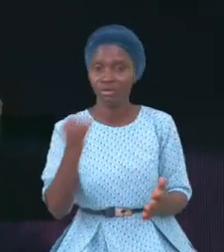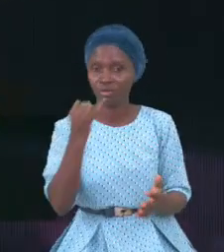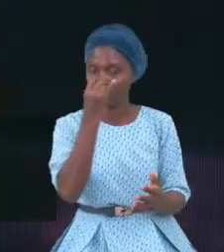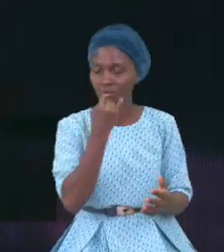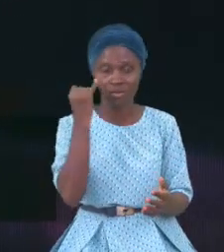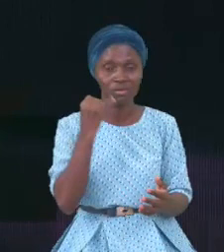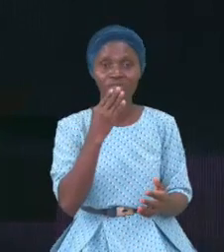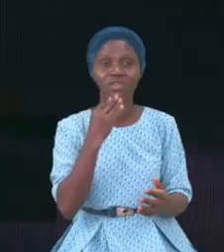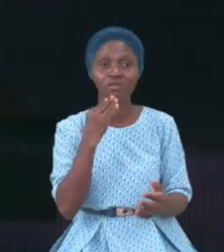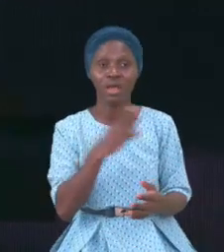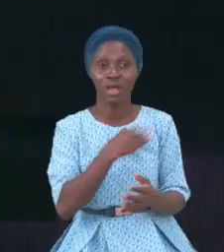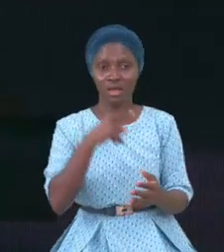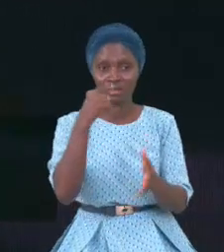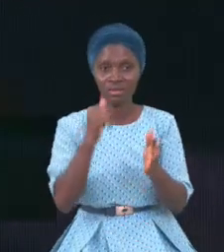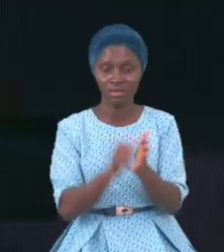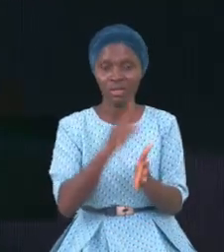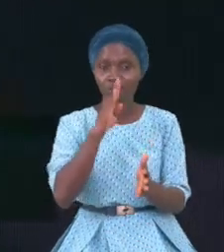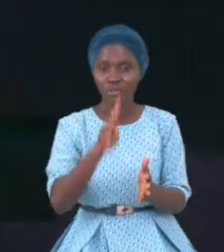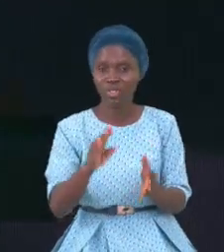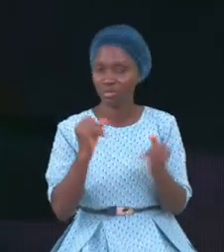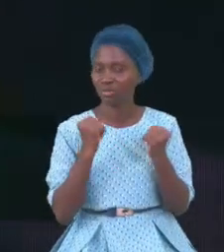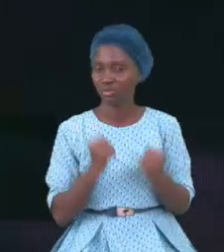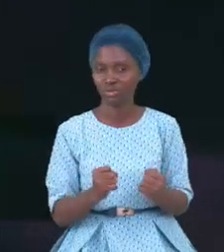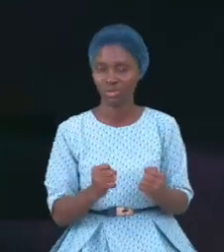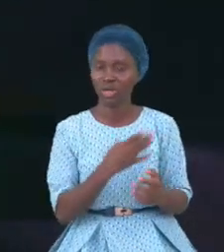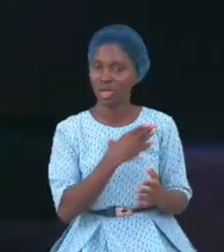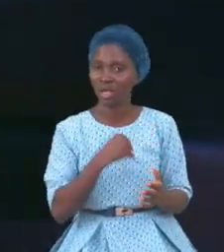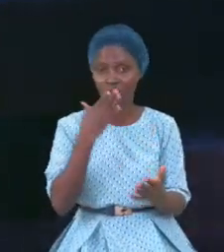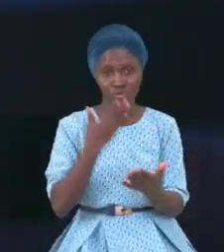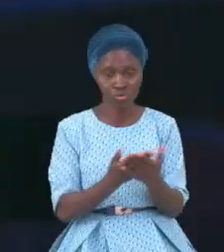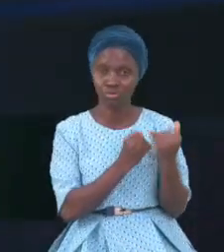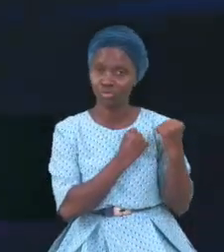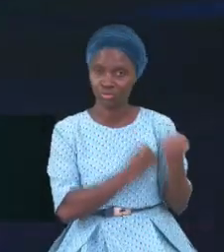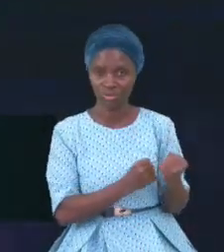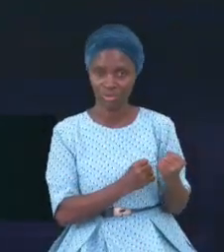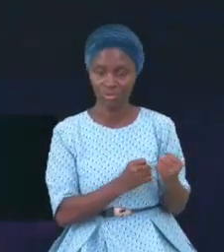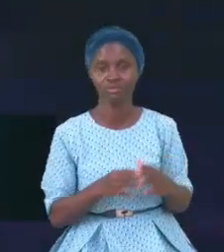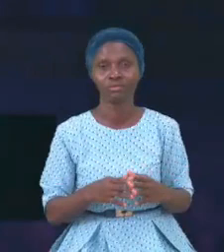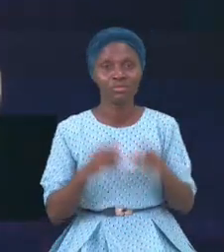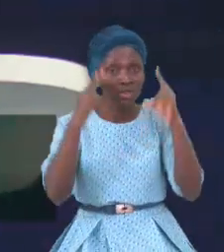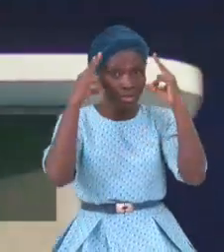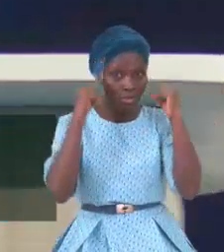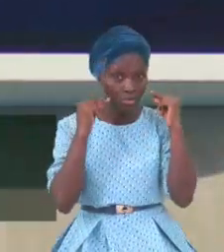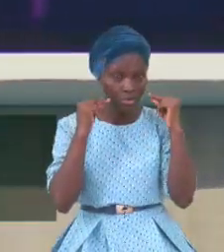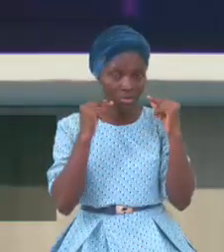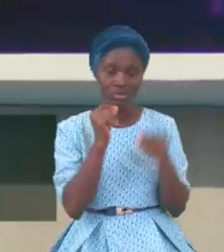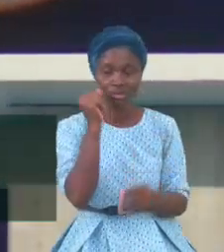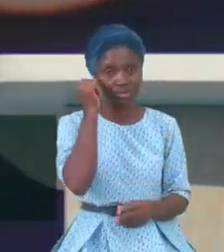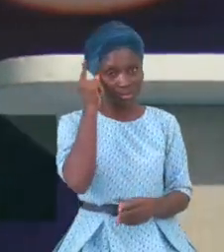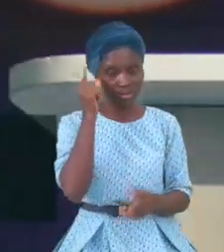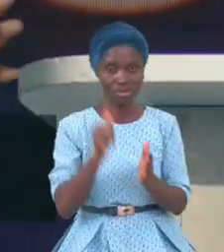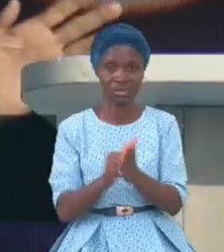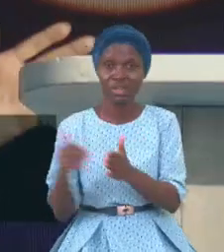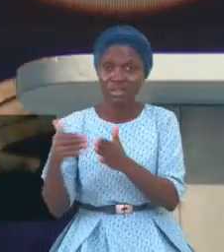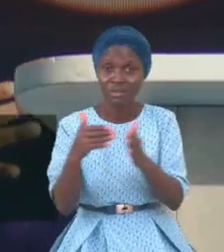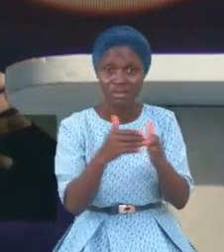be strong and of a good courage. Moses understood, leading the children of Israel,